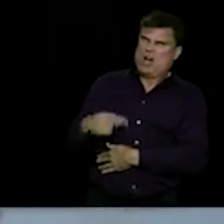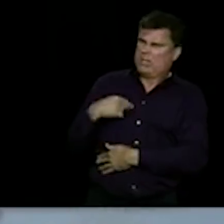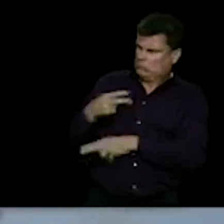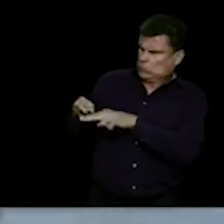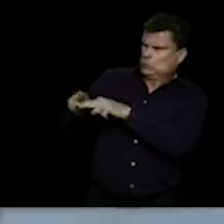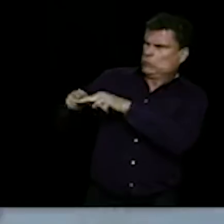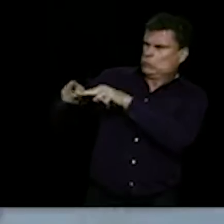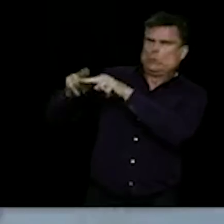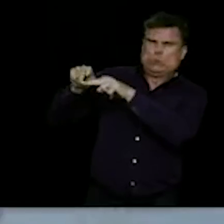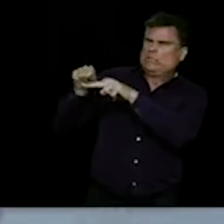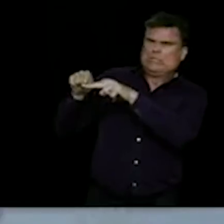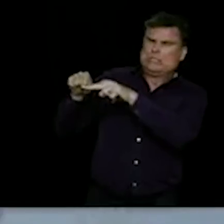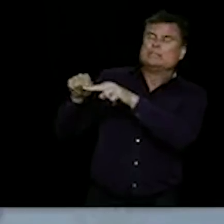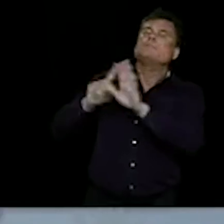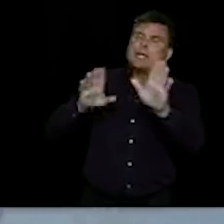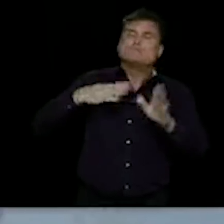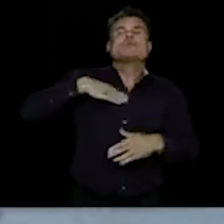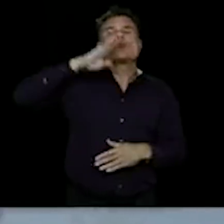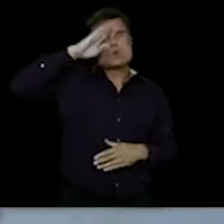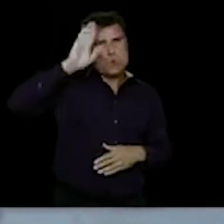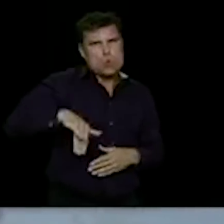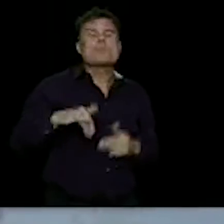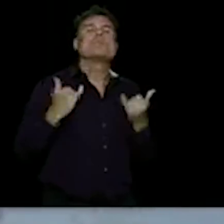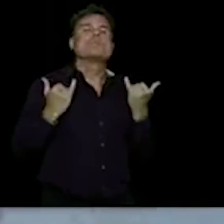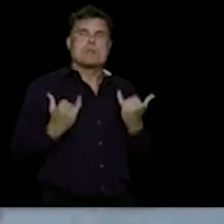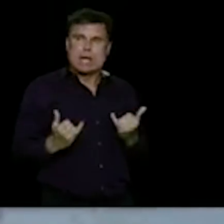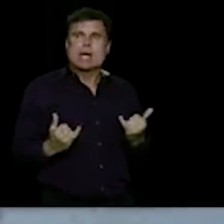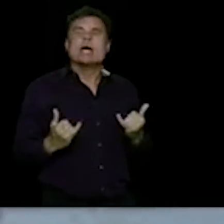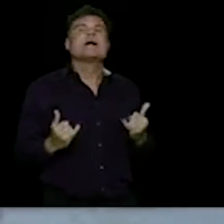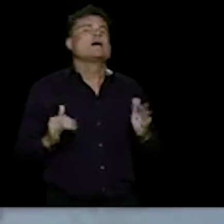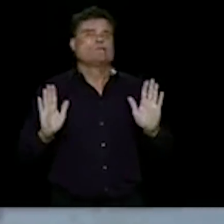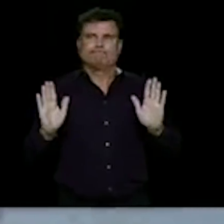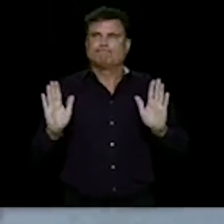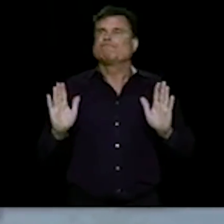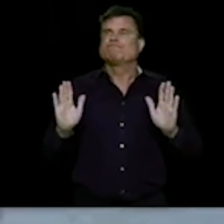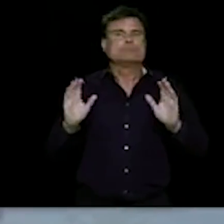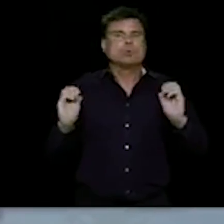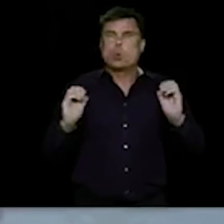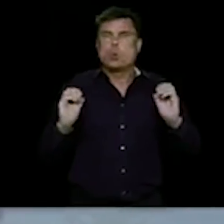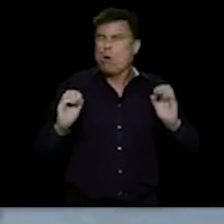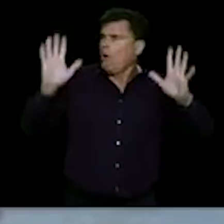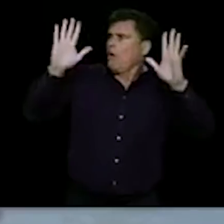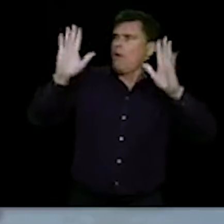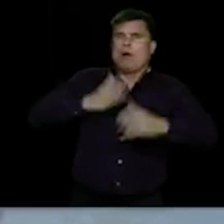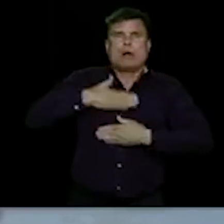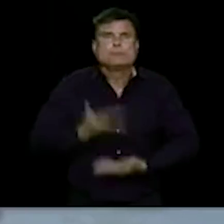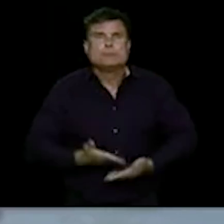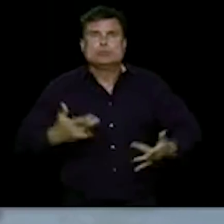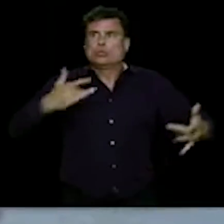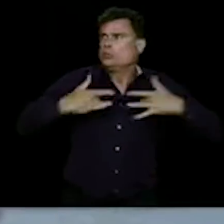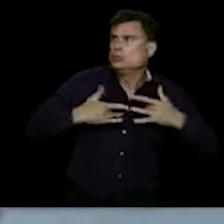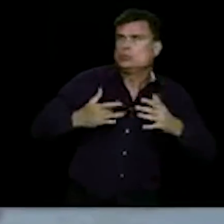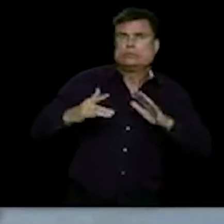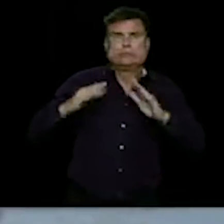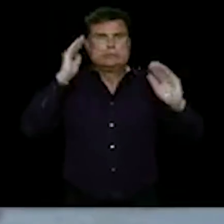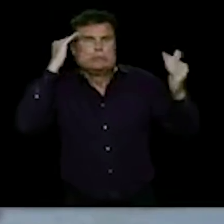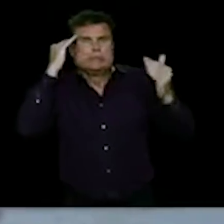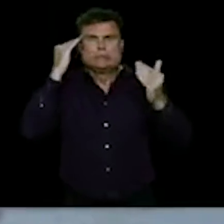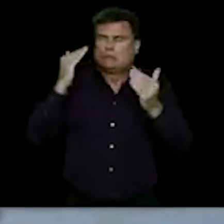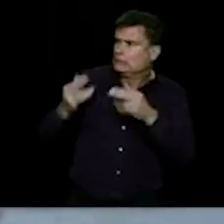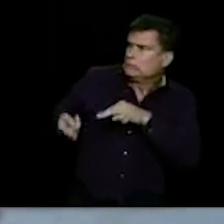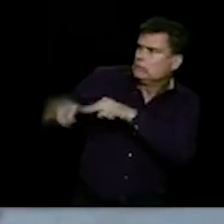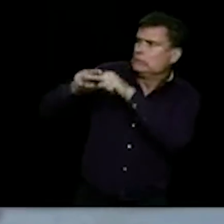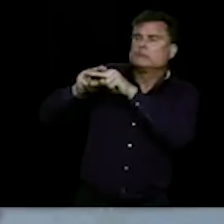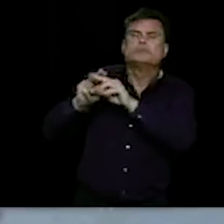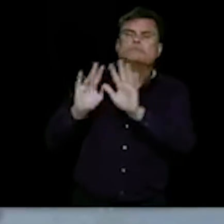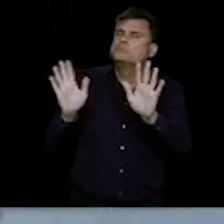happening. We know where these transmission events are happening. And overall, the transmission that we have seen across BC is low,